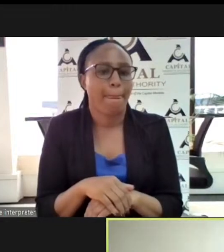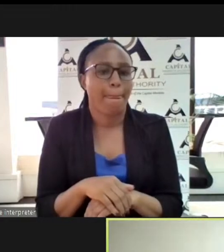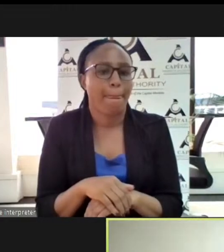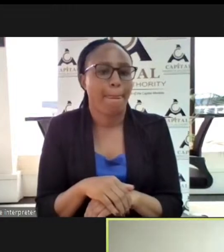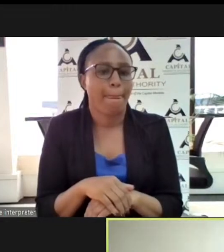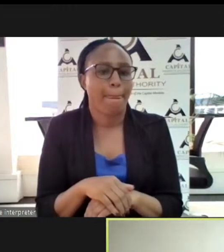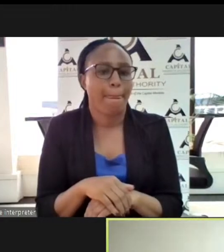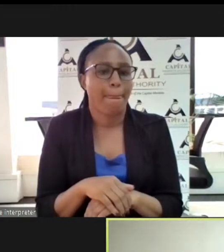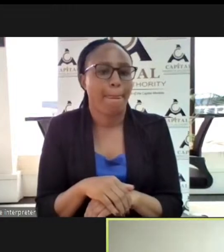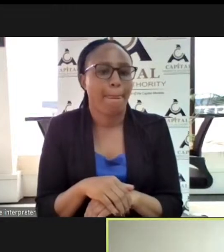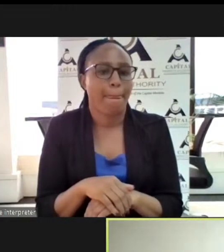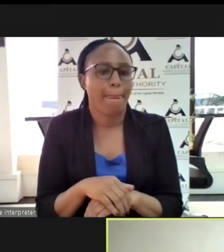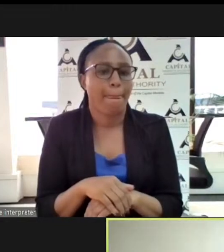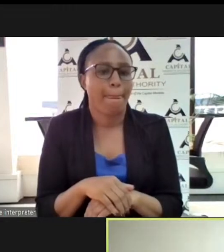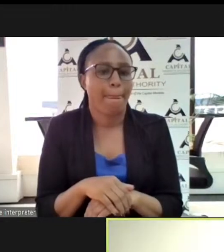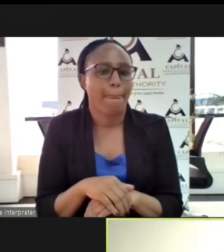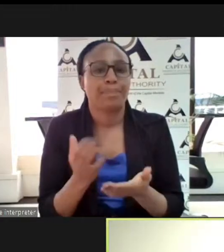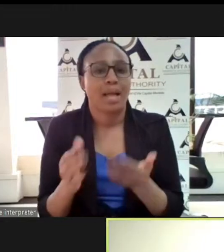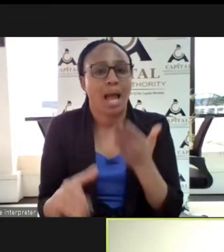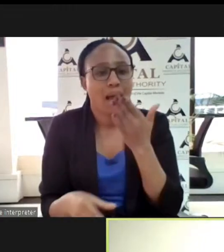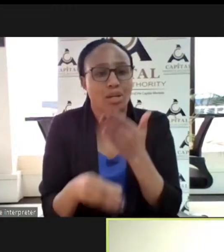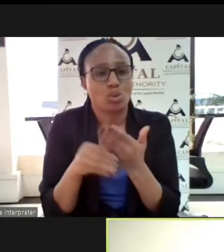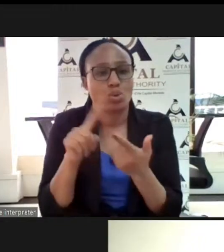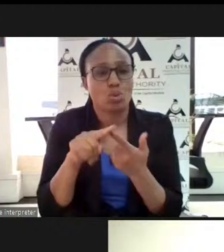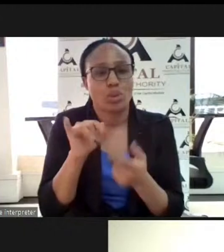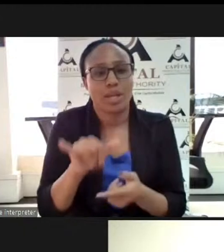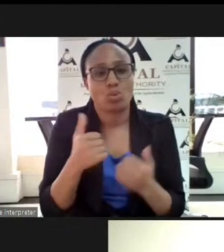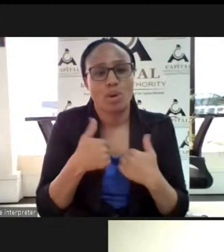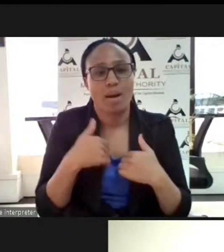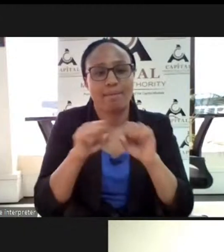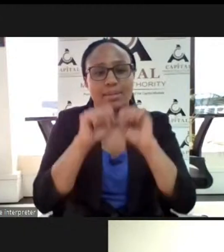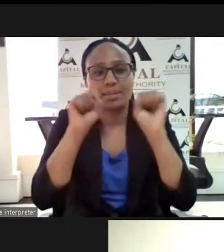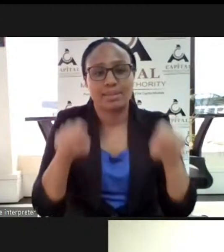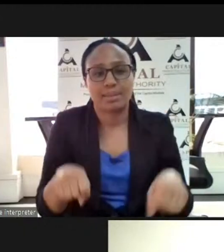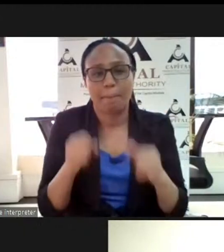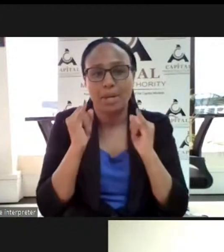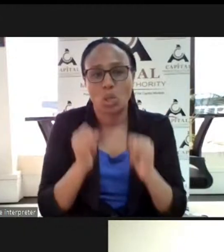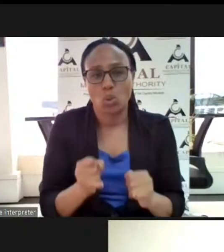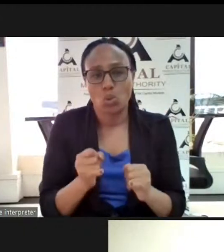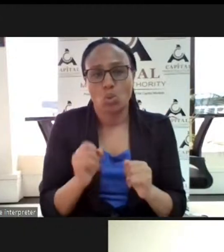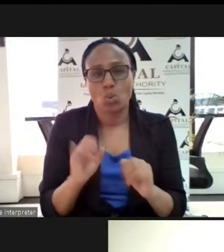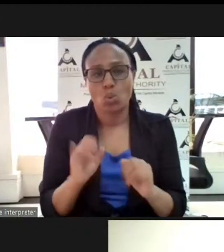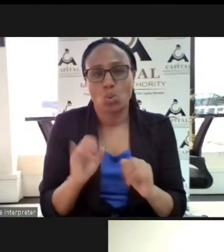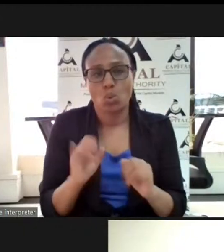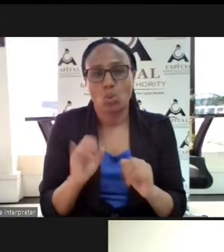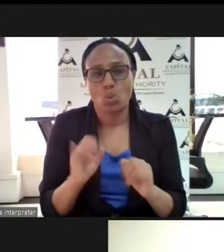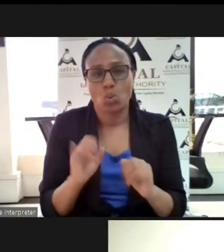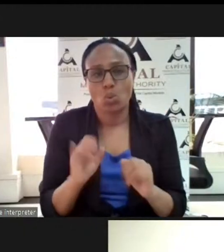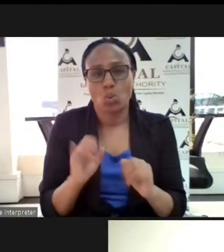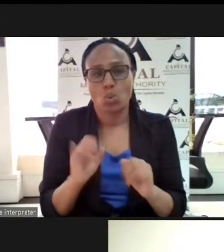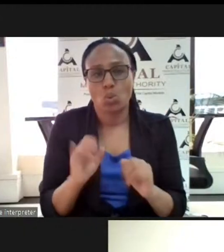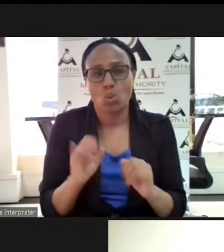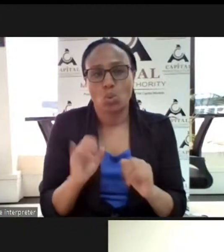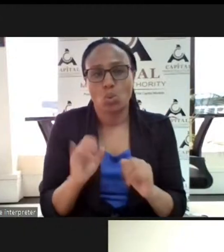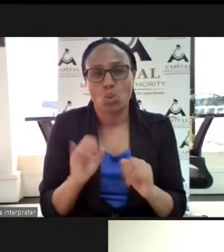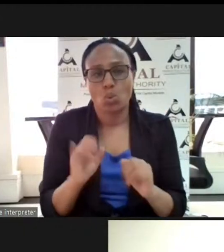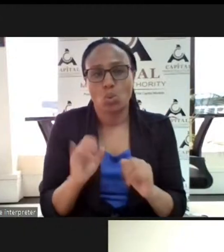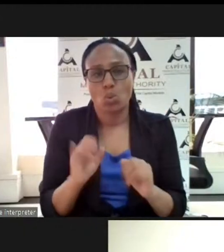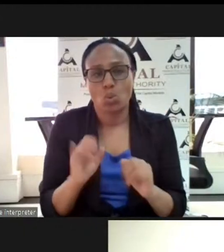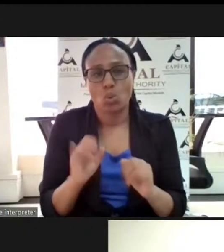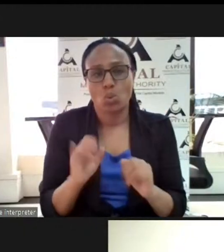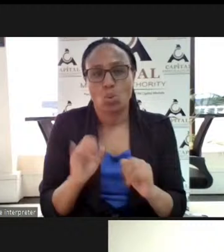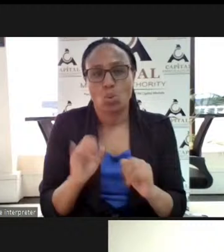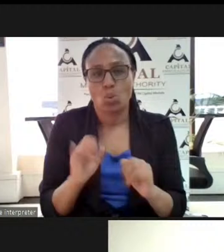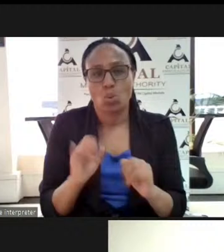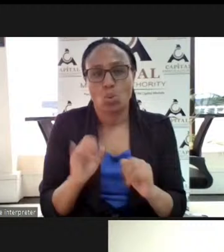Then system, we have also provided the opportunity for especially